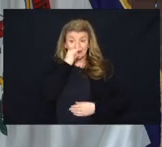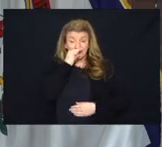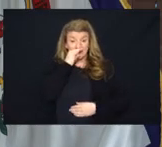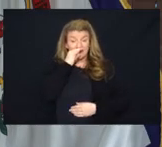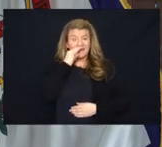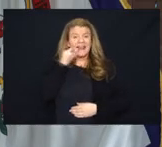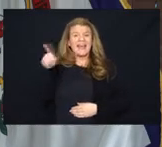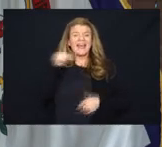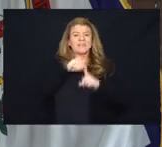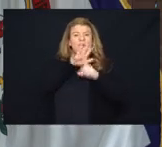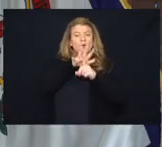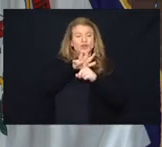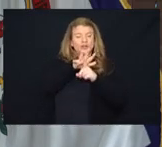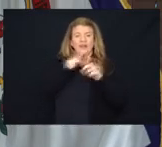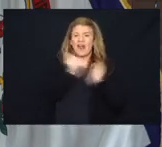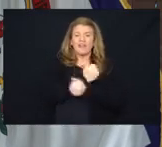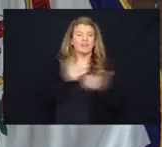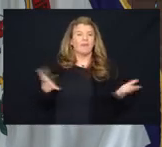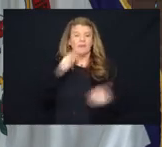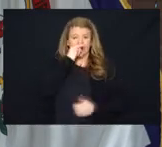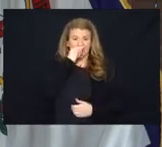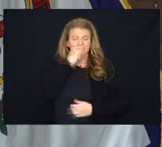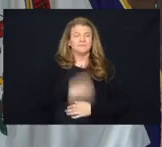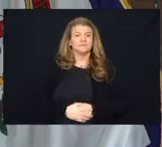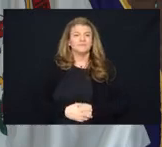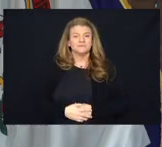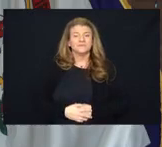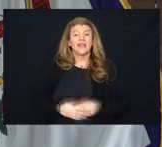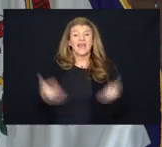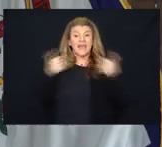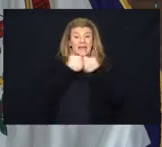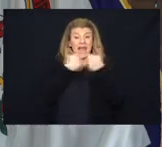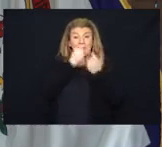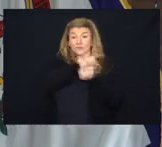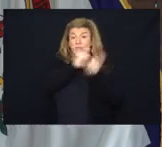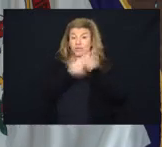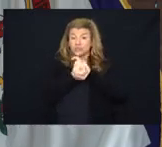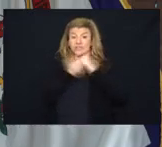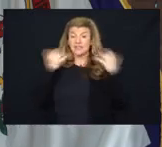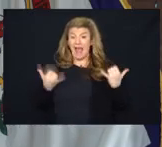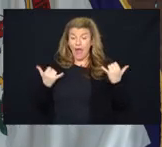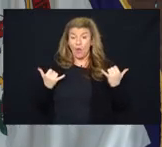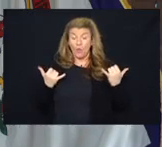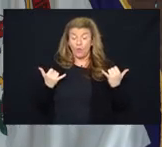and exposure in every way with our kids. Game Changers is now